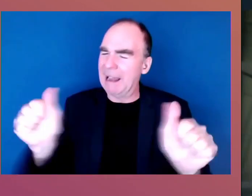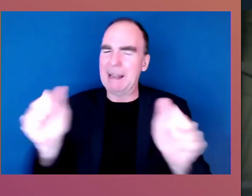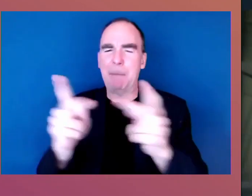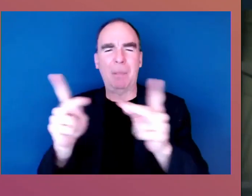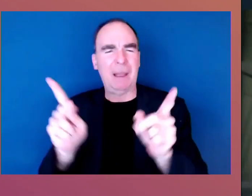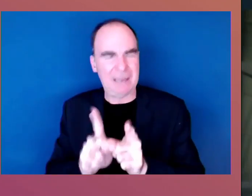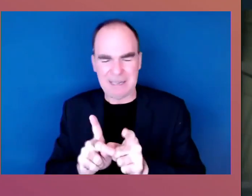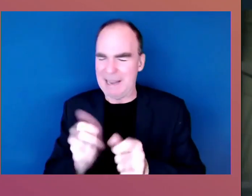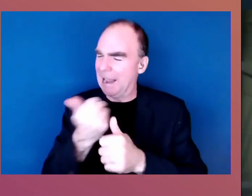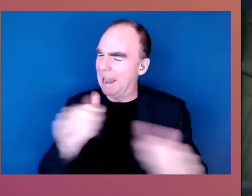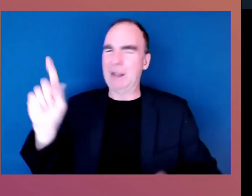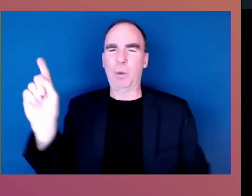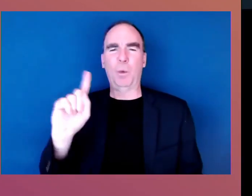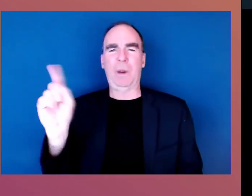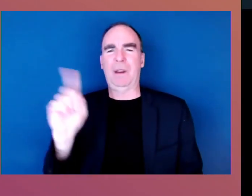right.